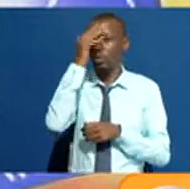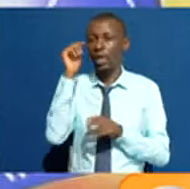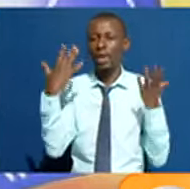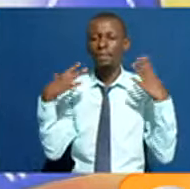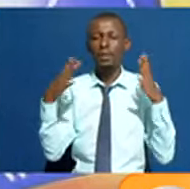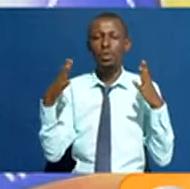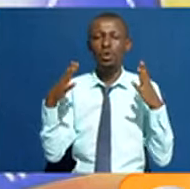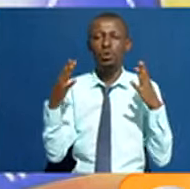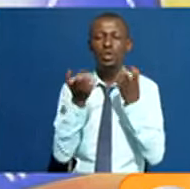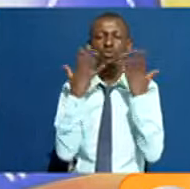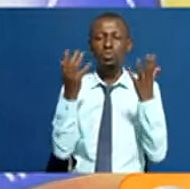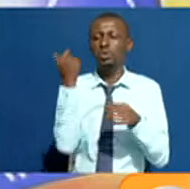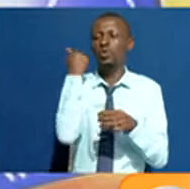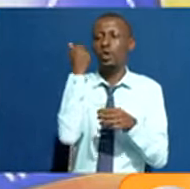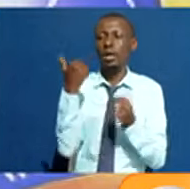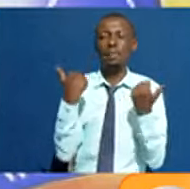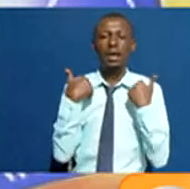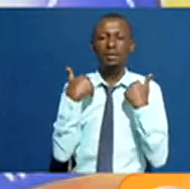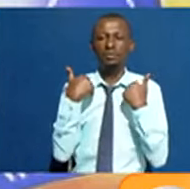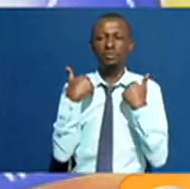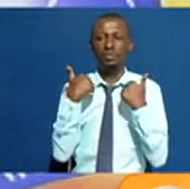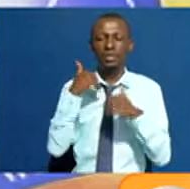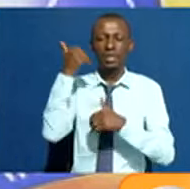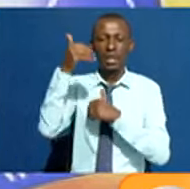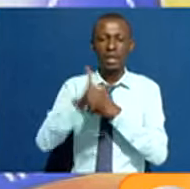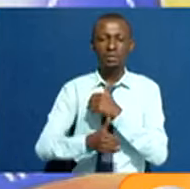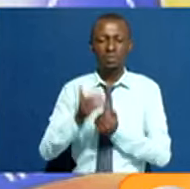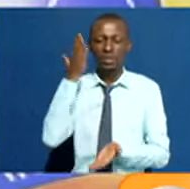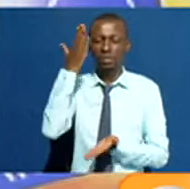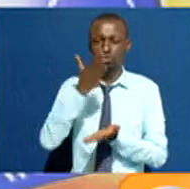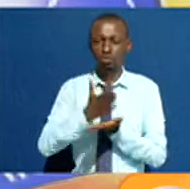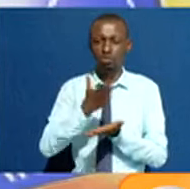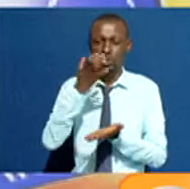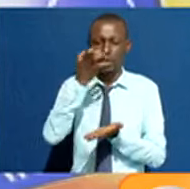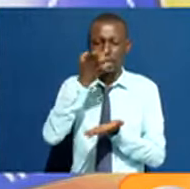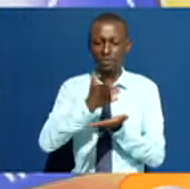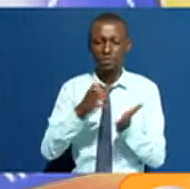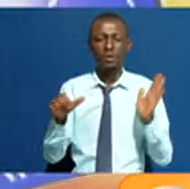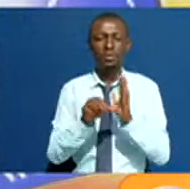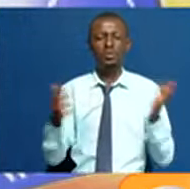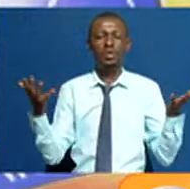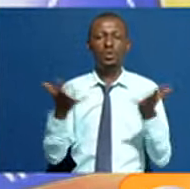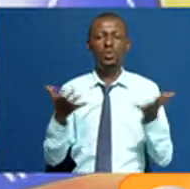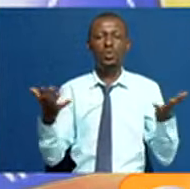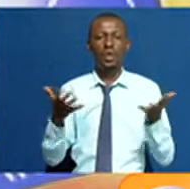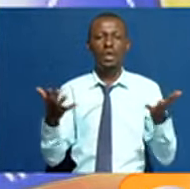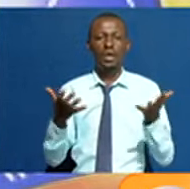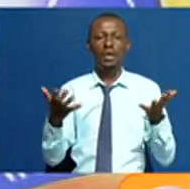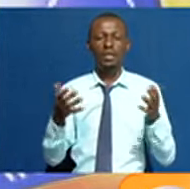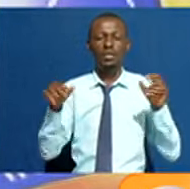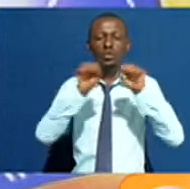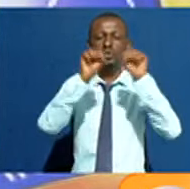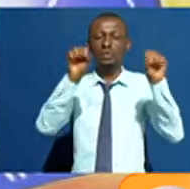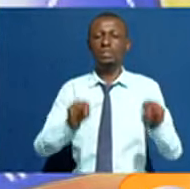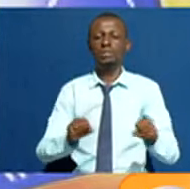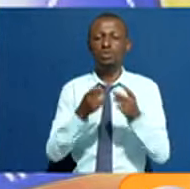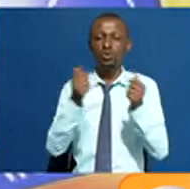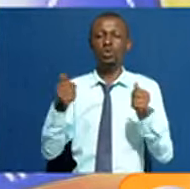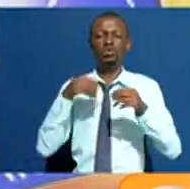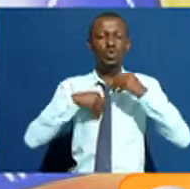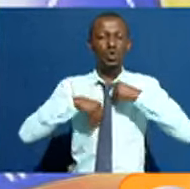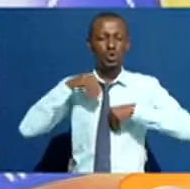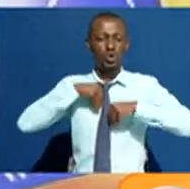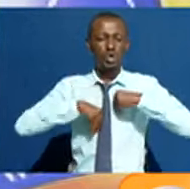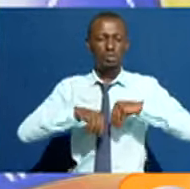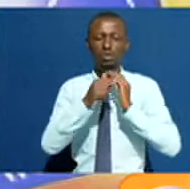to statistical information way after the fact? What's the problem with the anti-graft systems? But